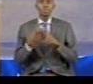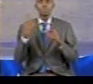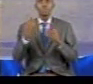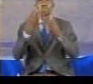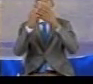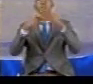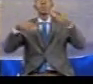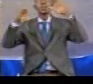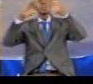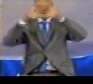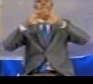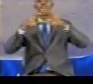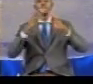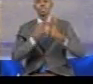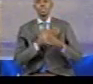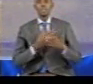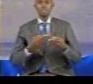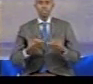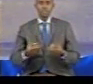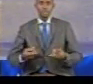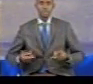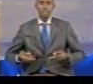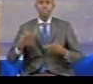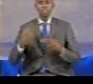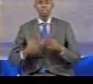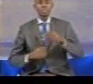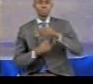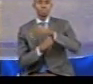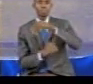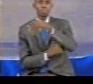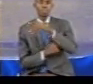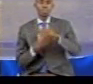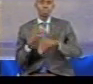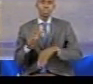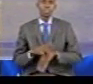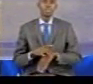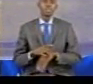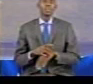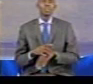the foundation of the earth, and has